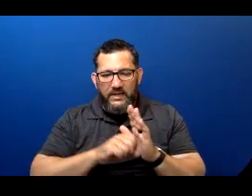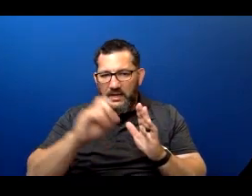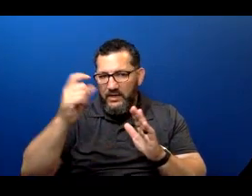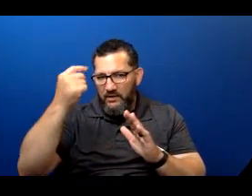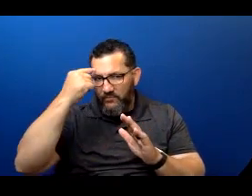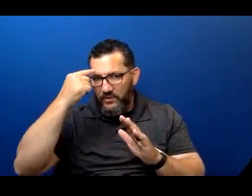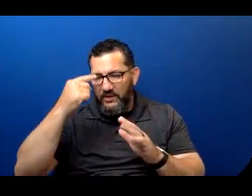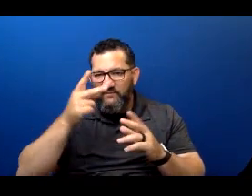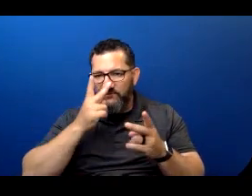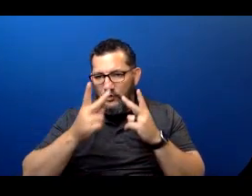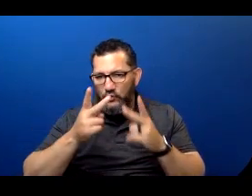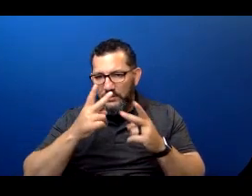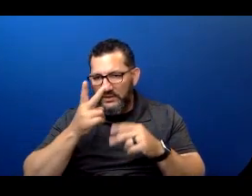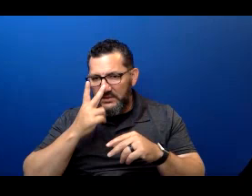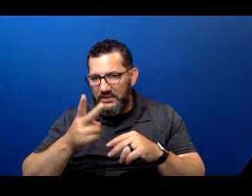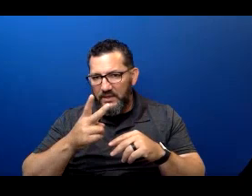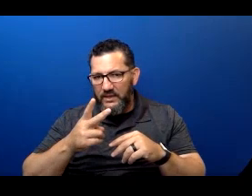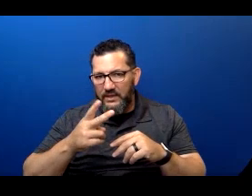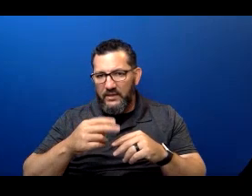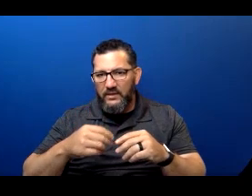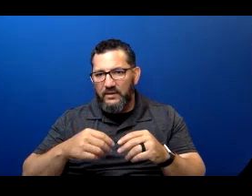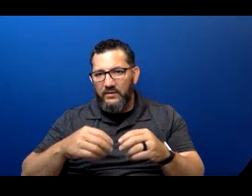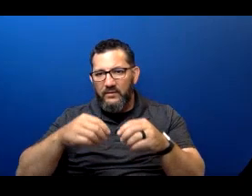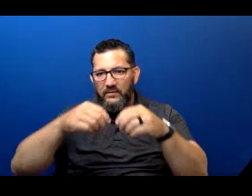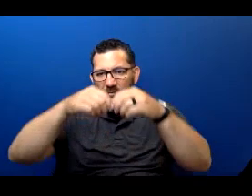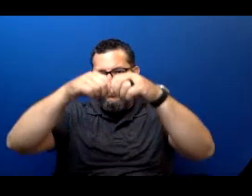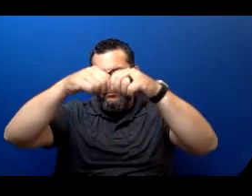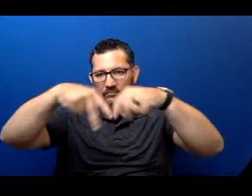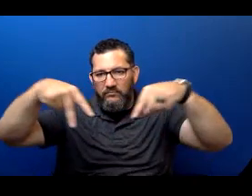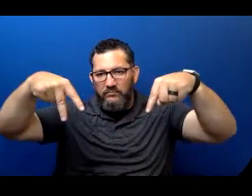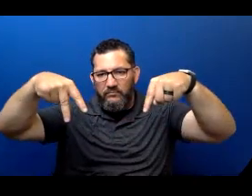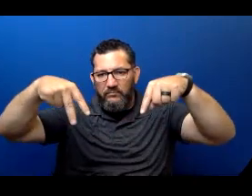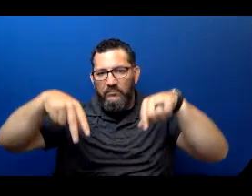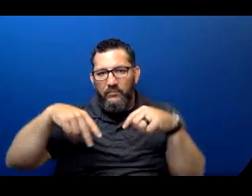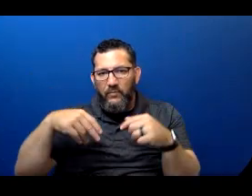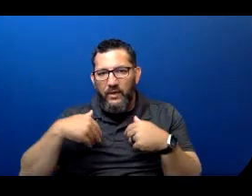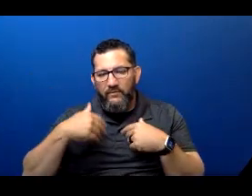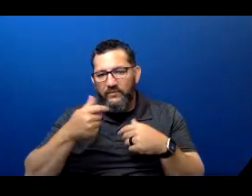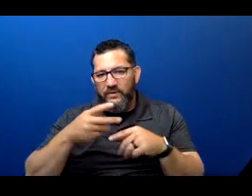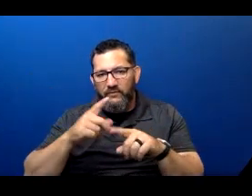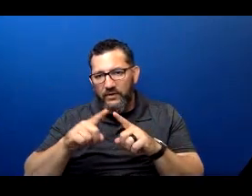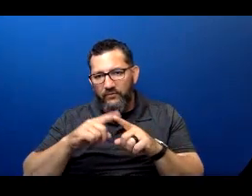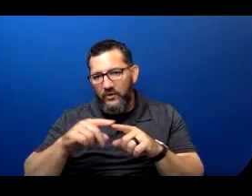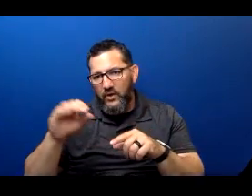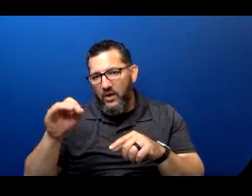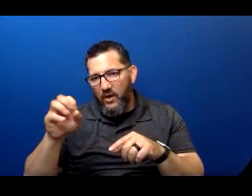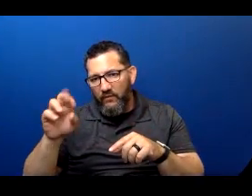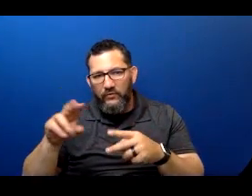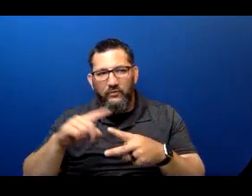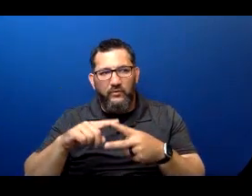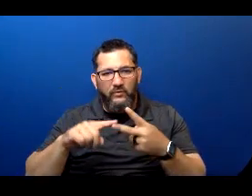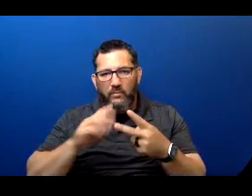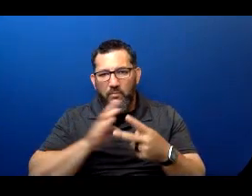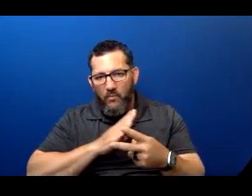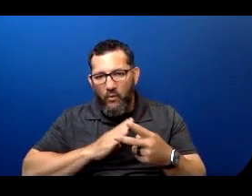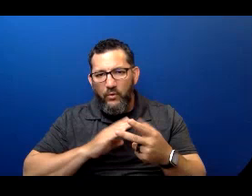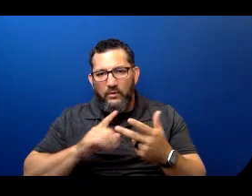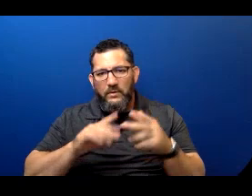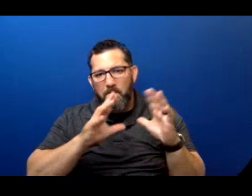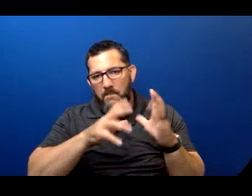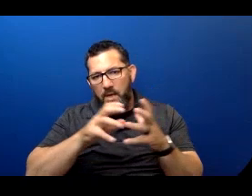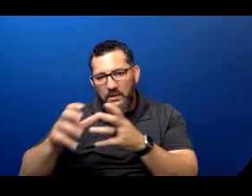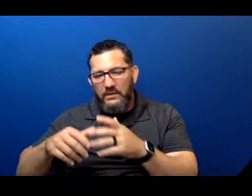a visual way. And we consist of multiple officers and agencies and boards and other bodies. And it's